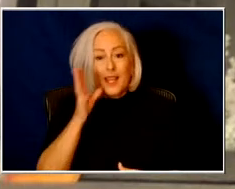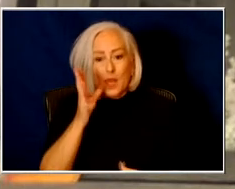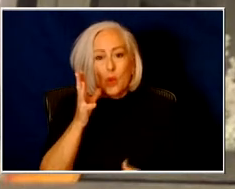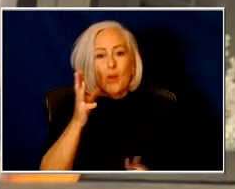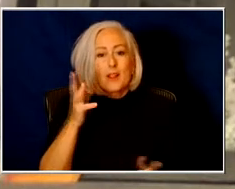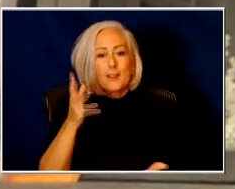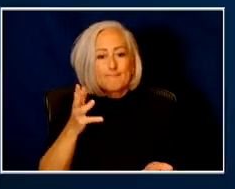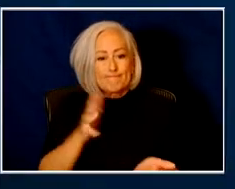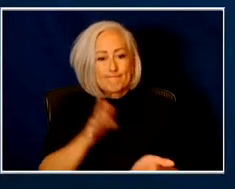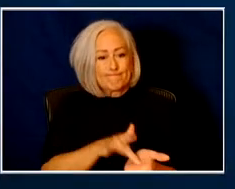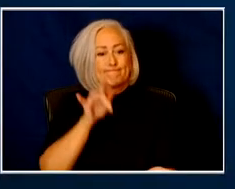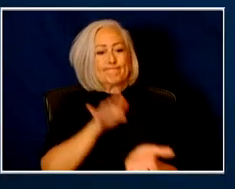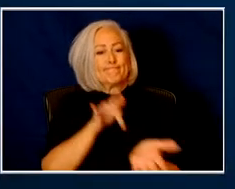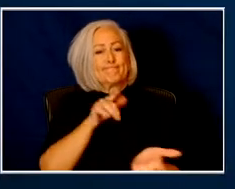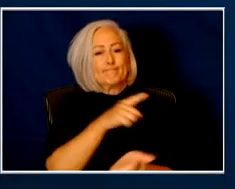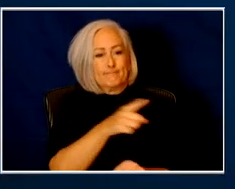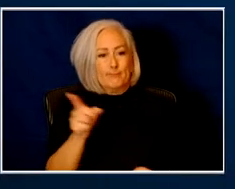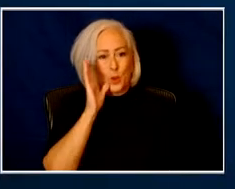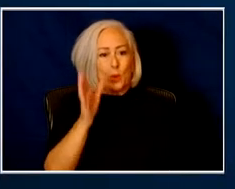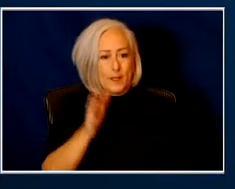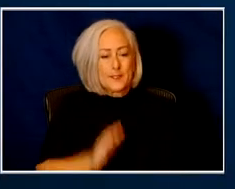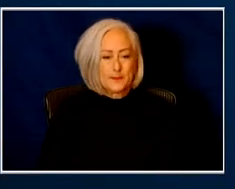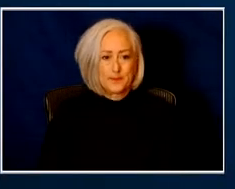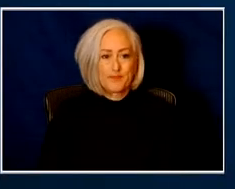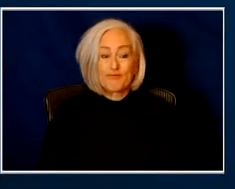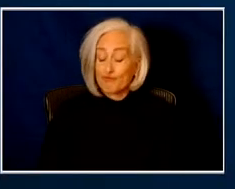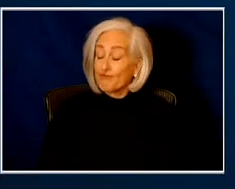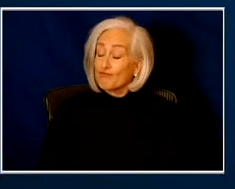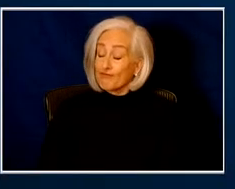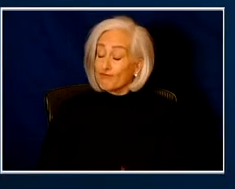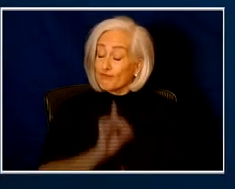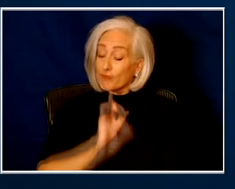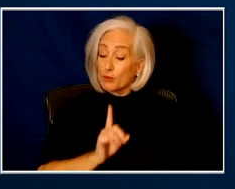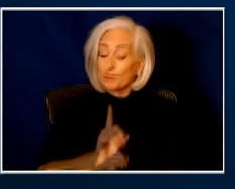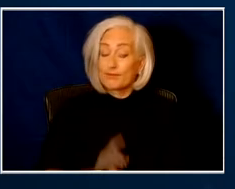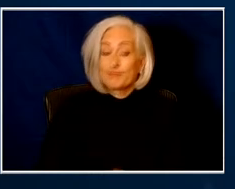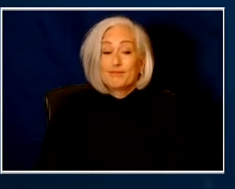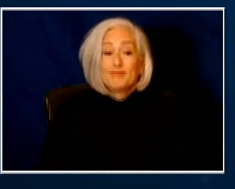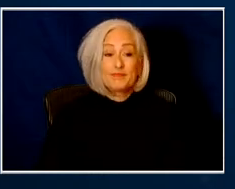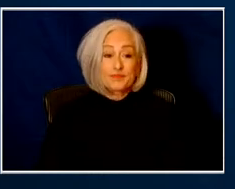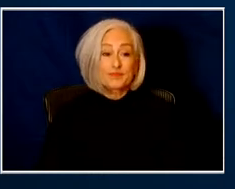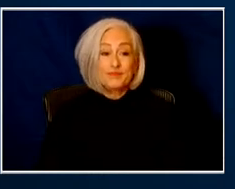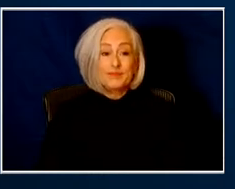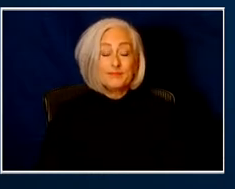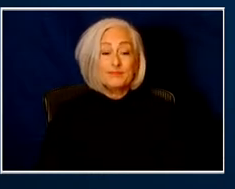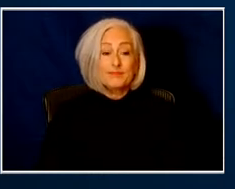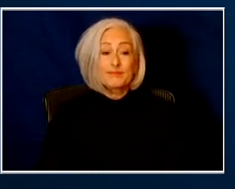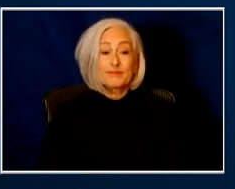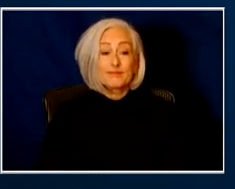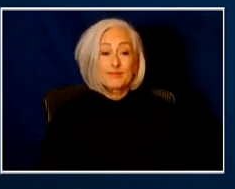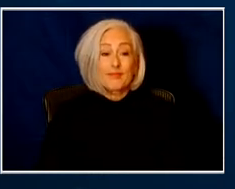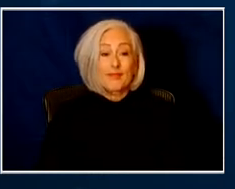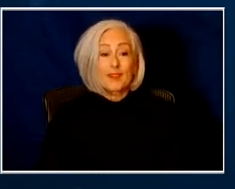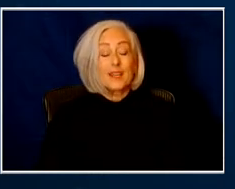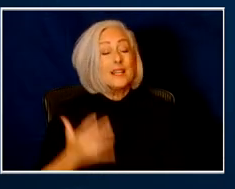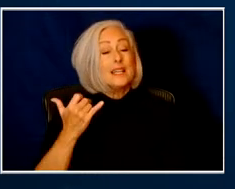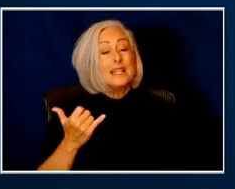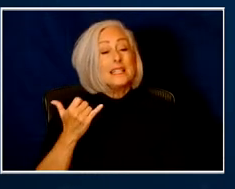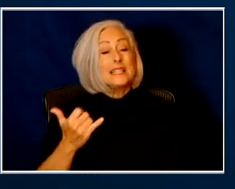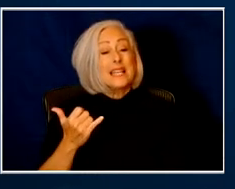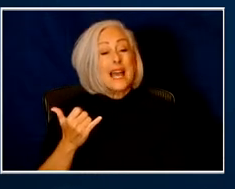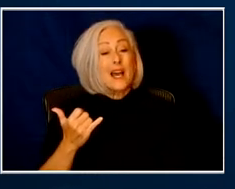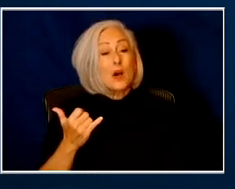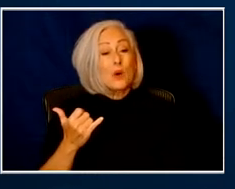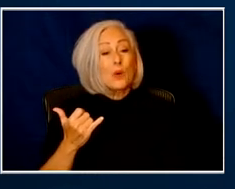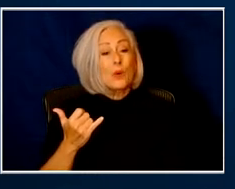of this absolutely absolutely um and so you know we're going now to what